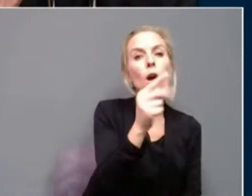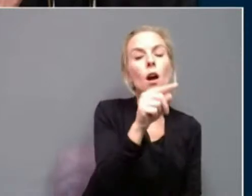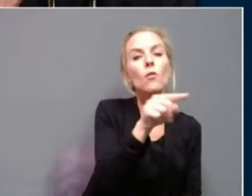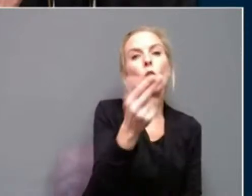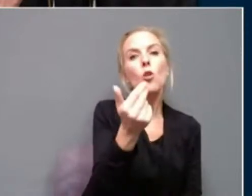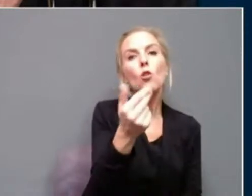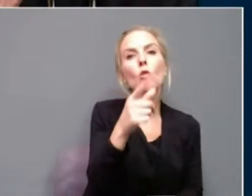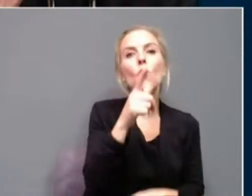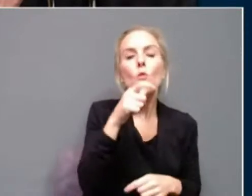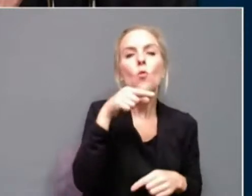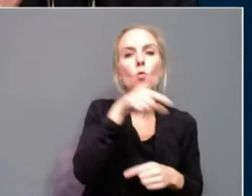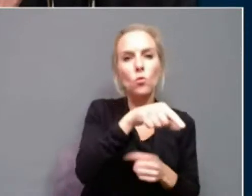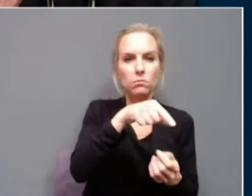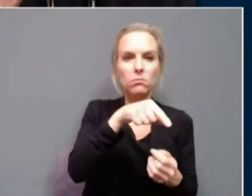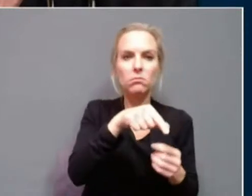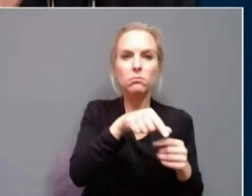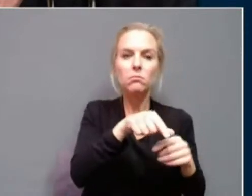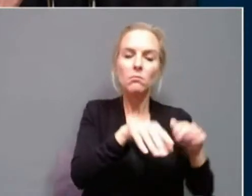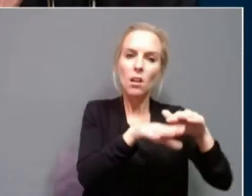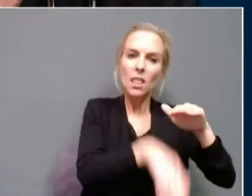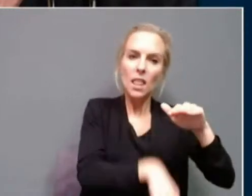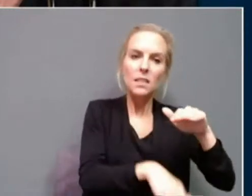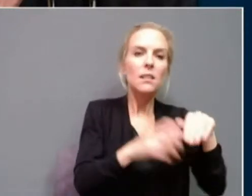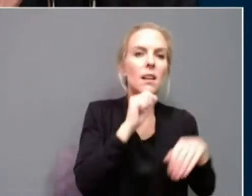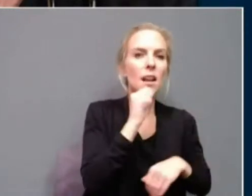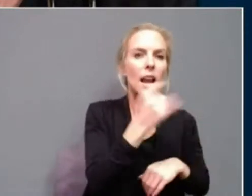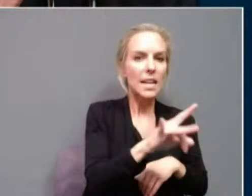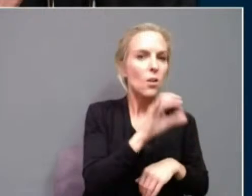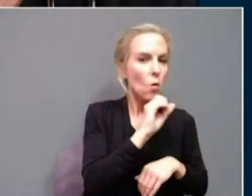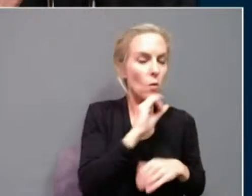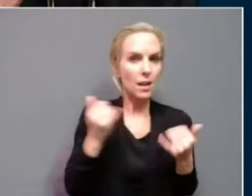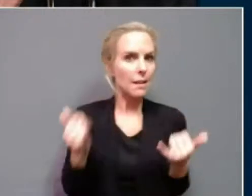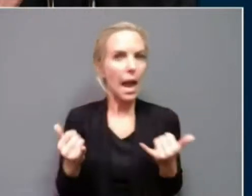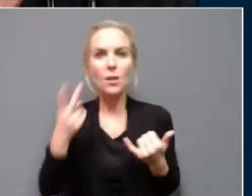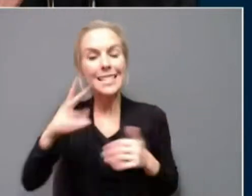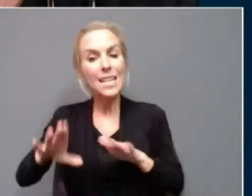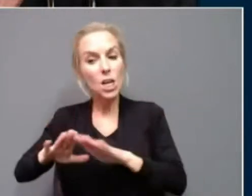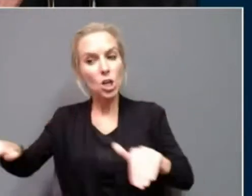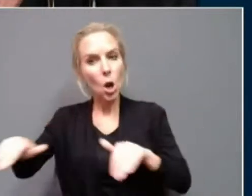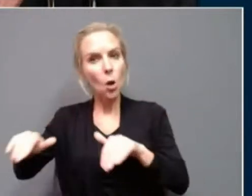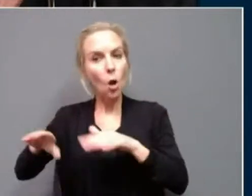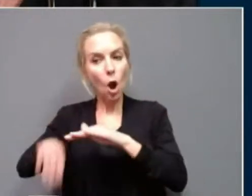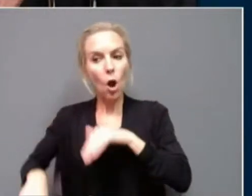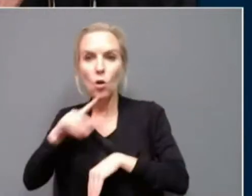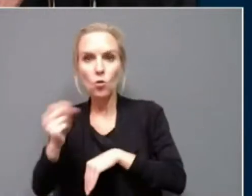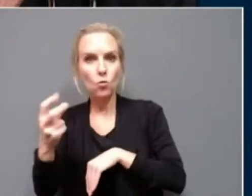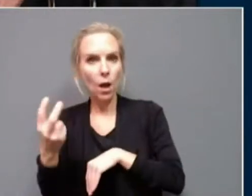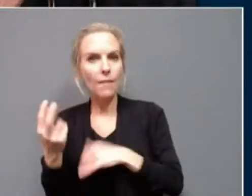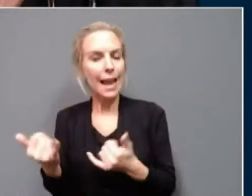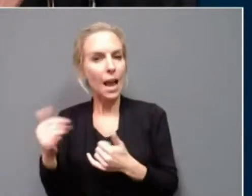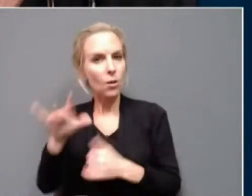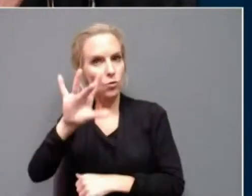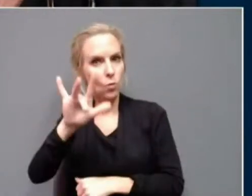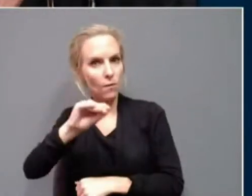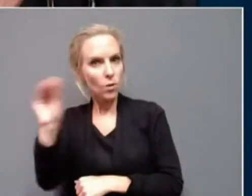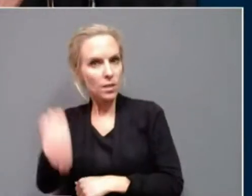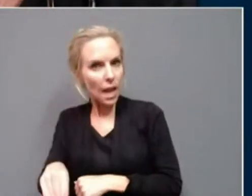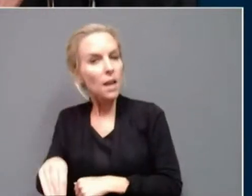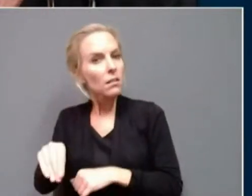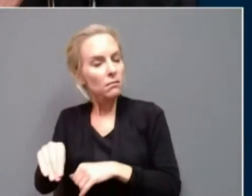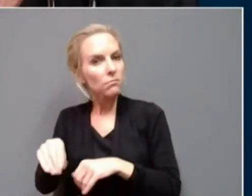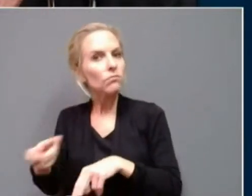as less than 18 years old. We are now seeing that to be about 25% of our cases as it stands